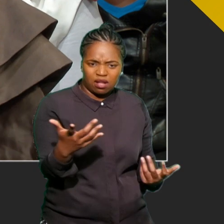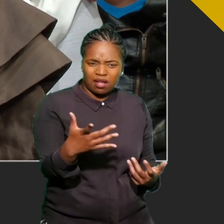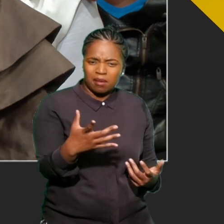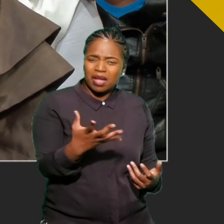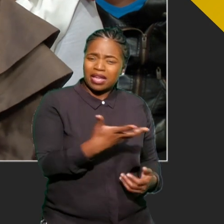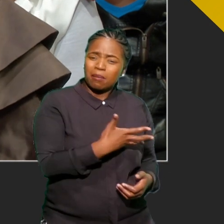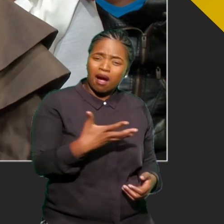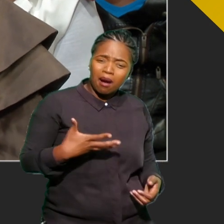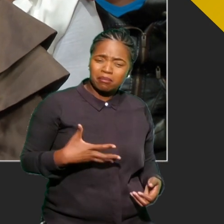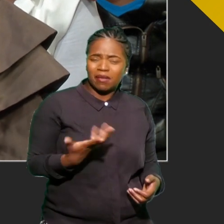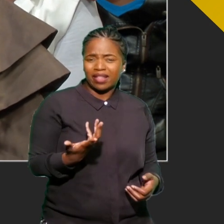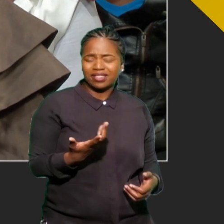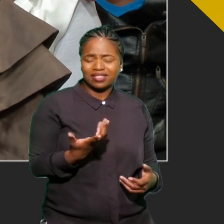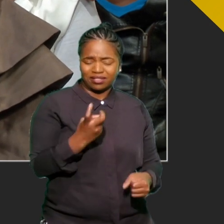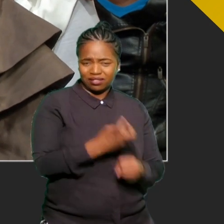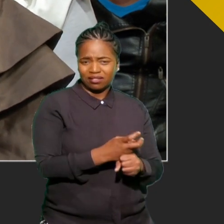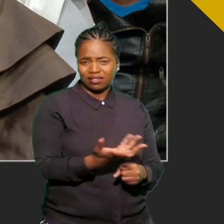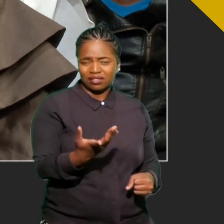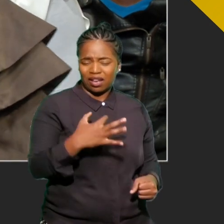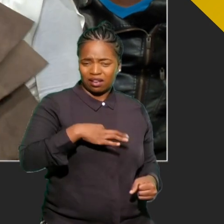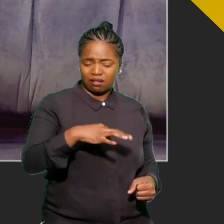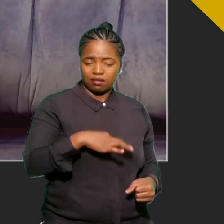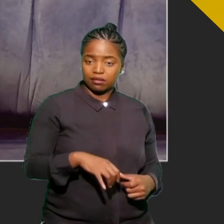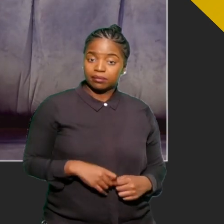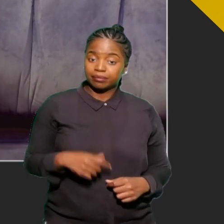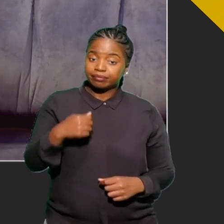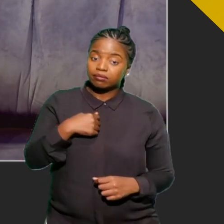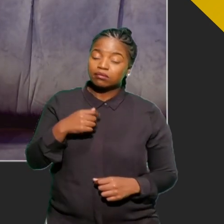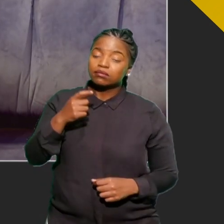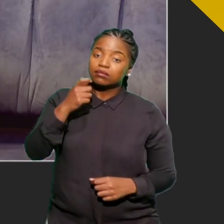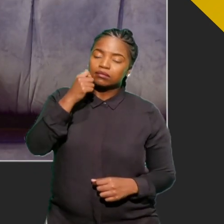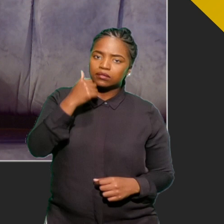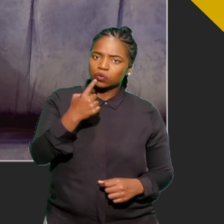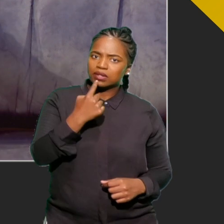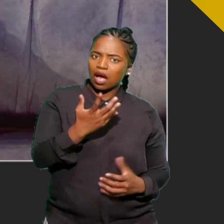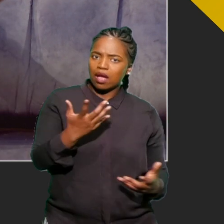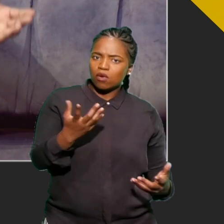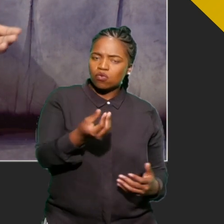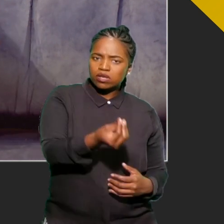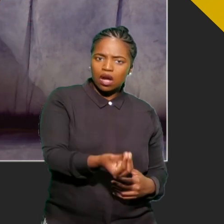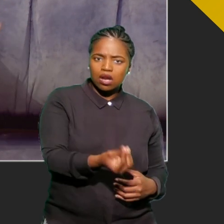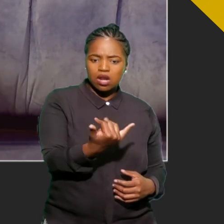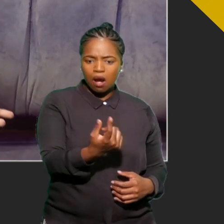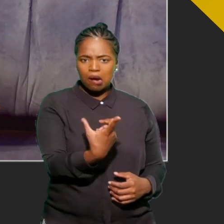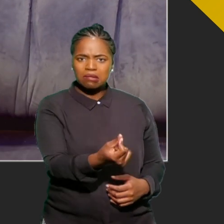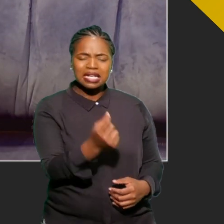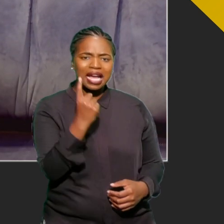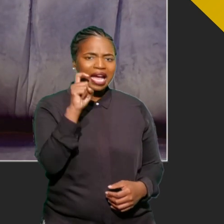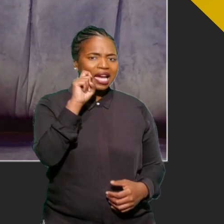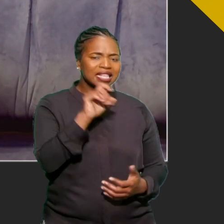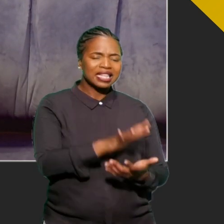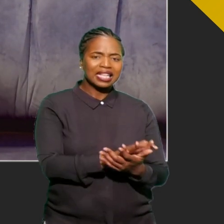mom come with that. And it's scary to know, besibuka njalo bo put emphakathini sibona type of thing ingane yaka bo one bani ina 13